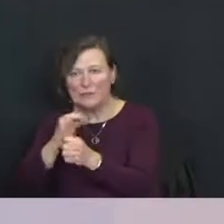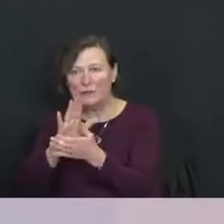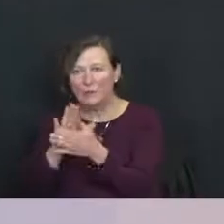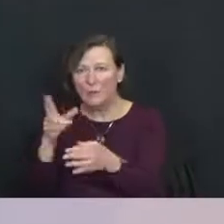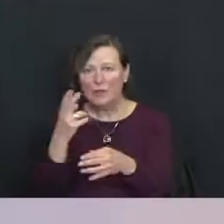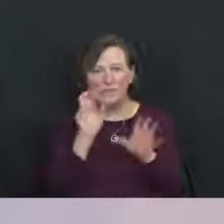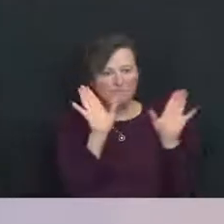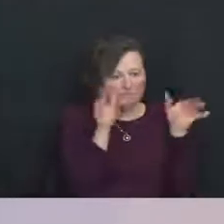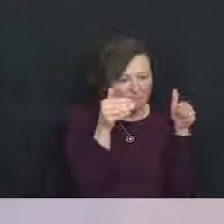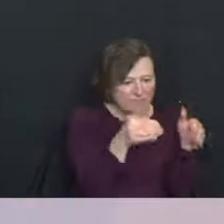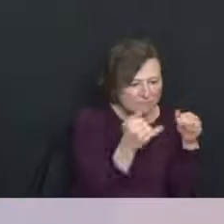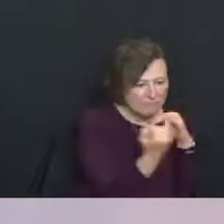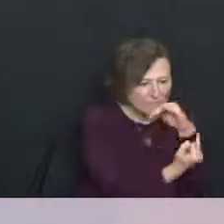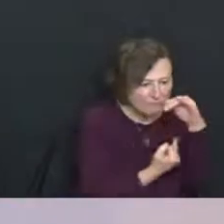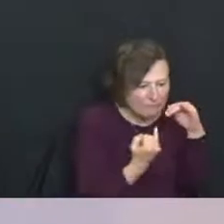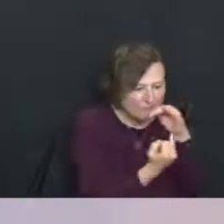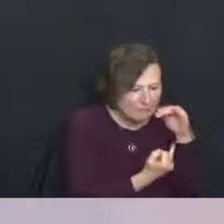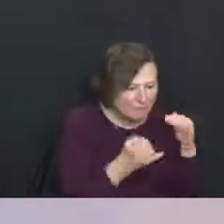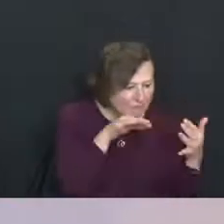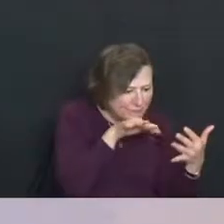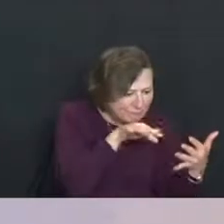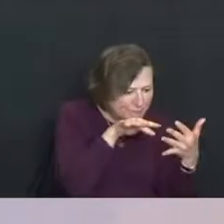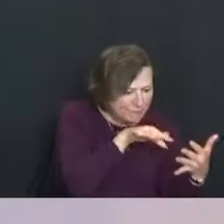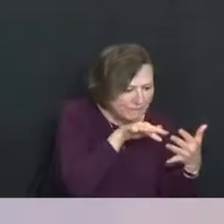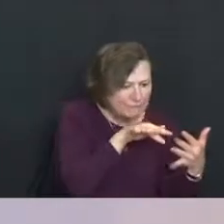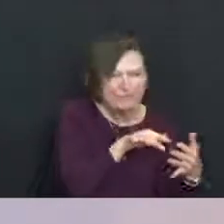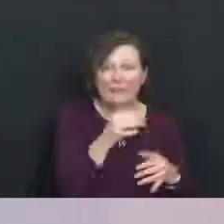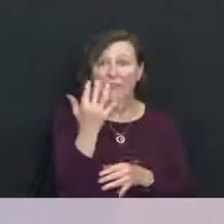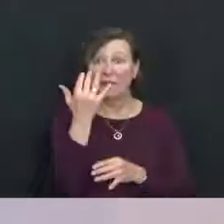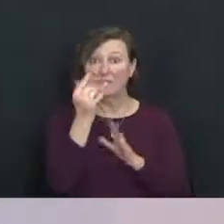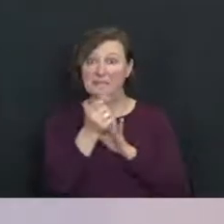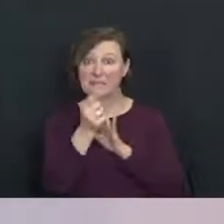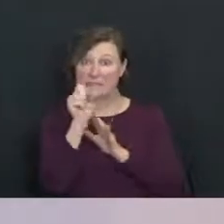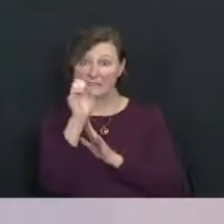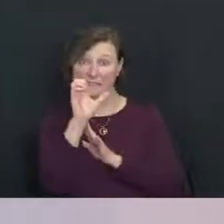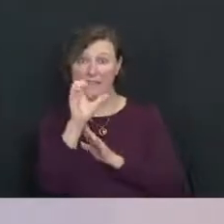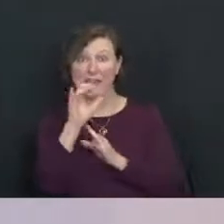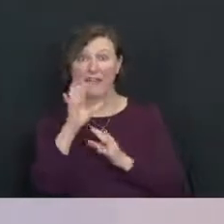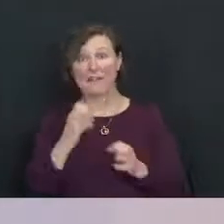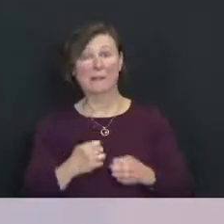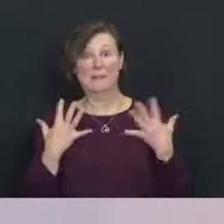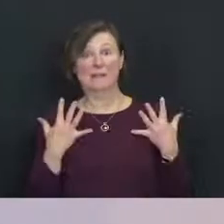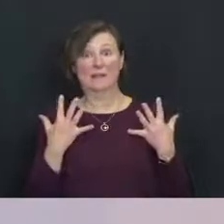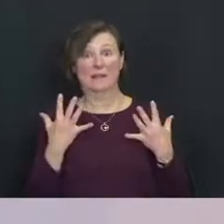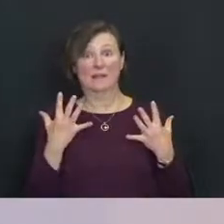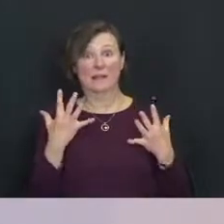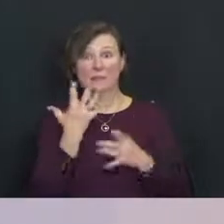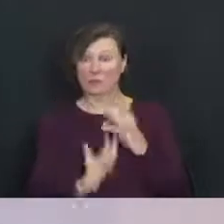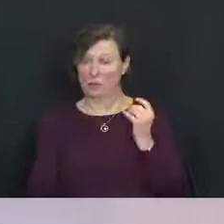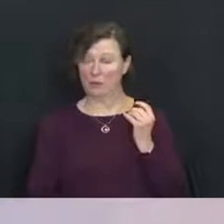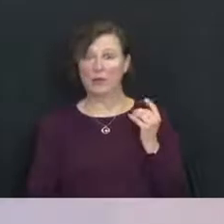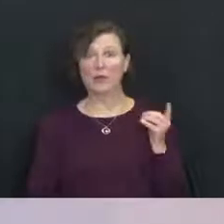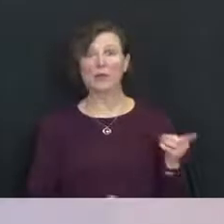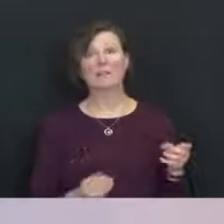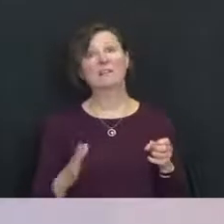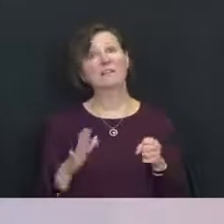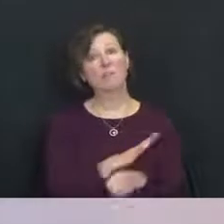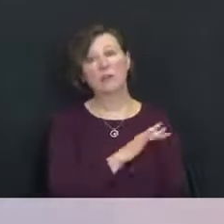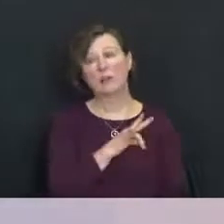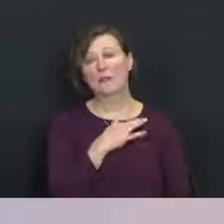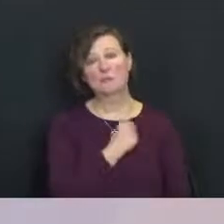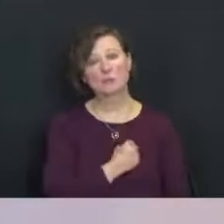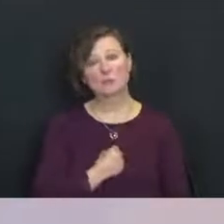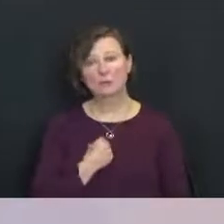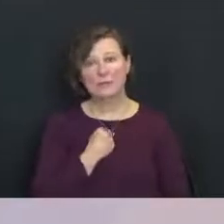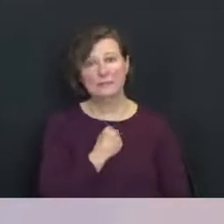solitude. And once that 15 seconds of bliss had passed, he was full of regret.